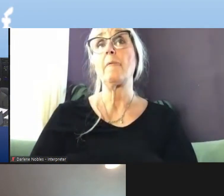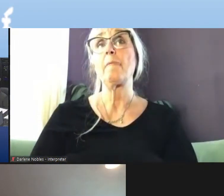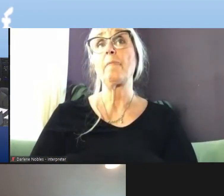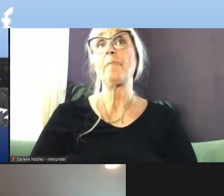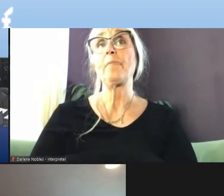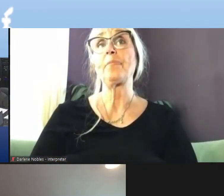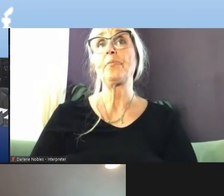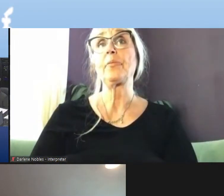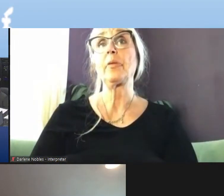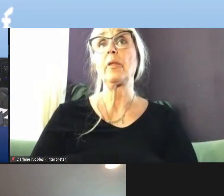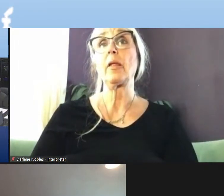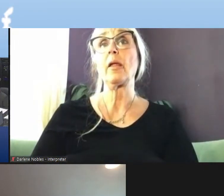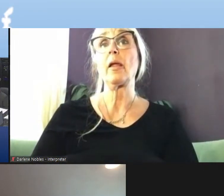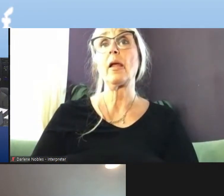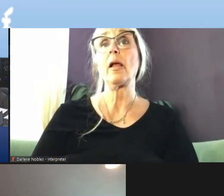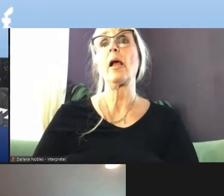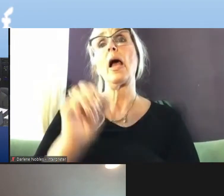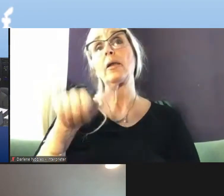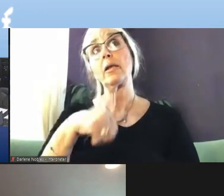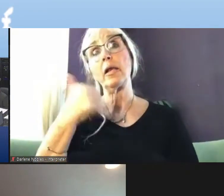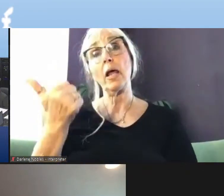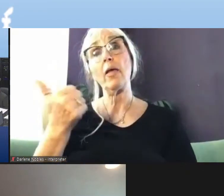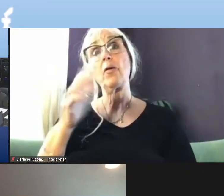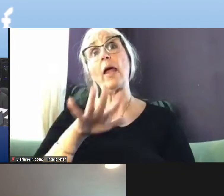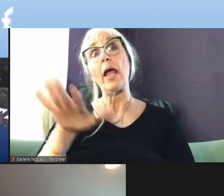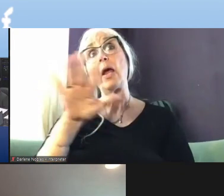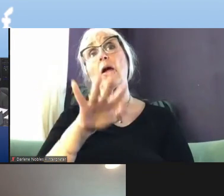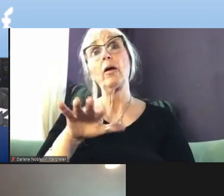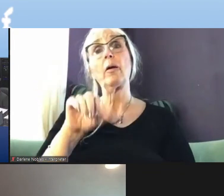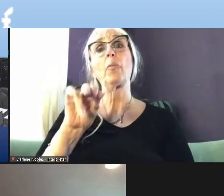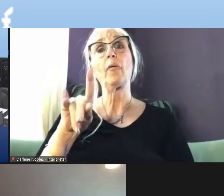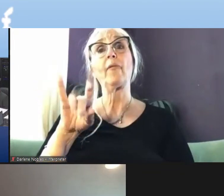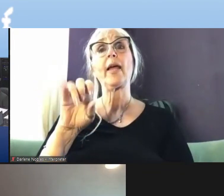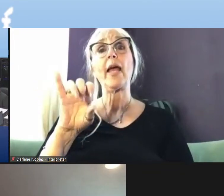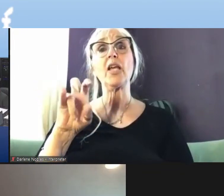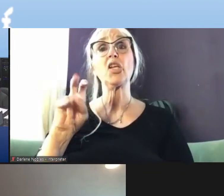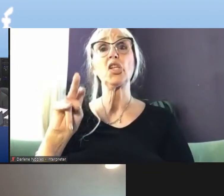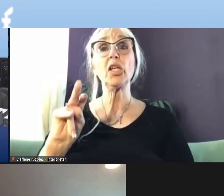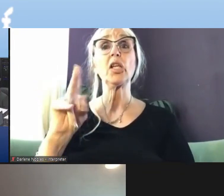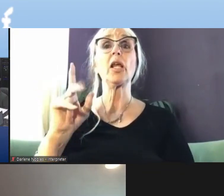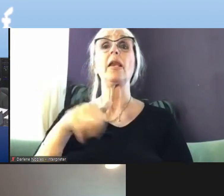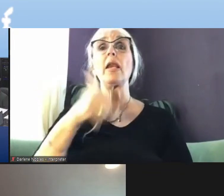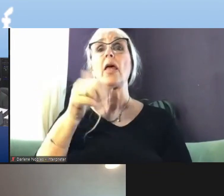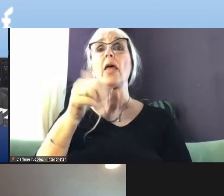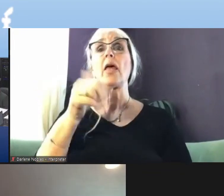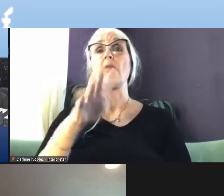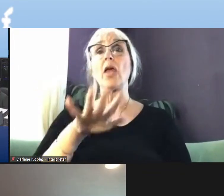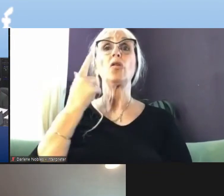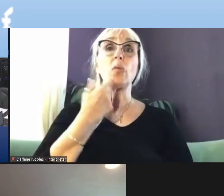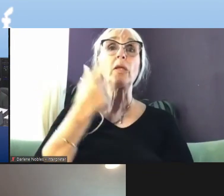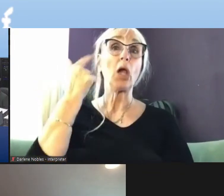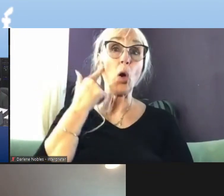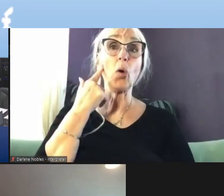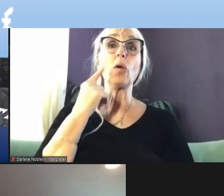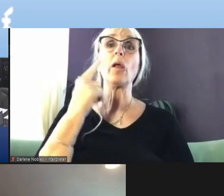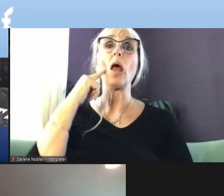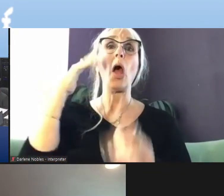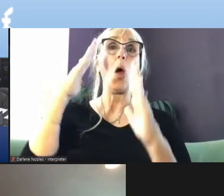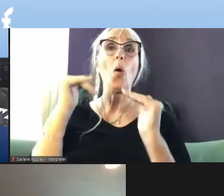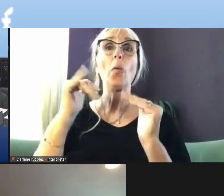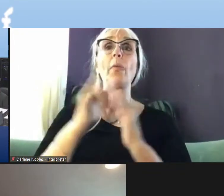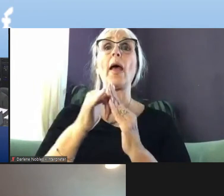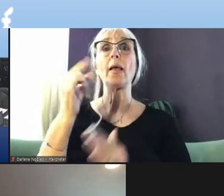is another area which you just heard, and hopefully that's something that